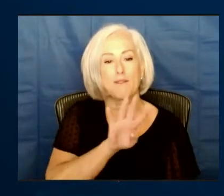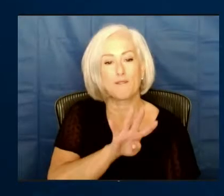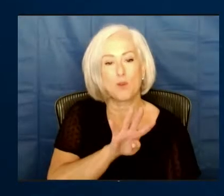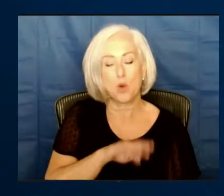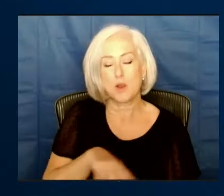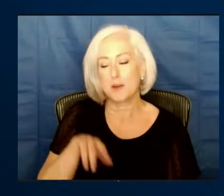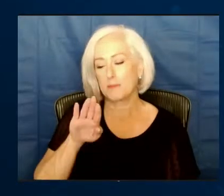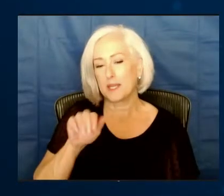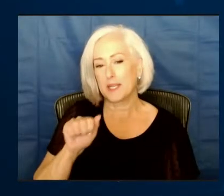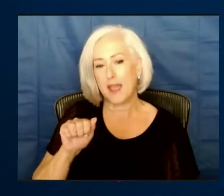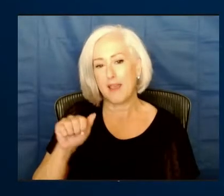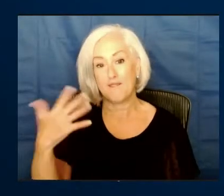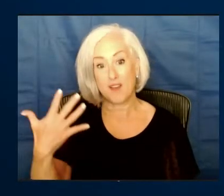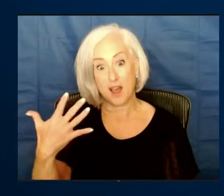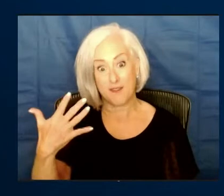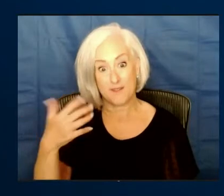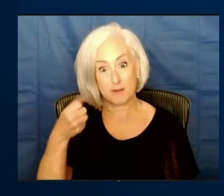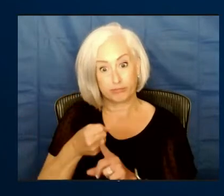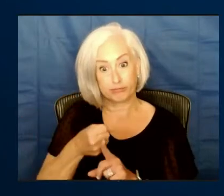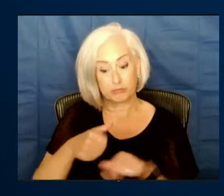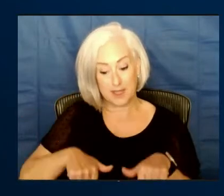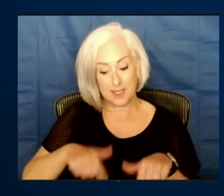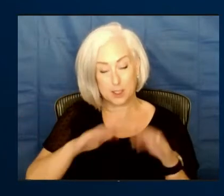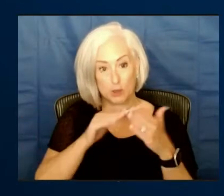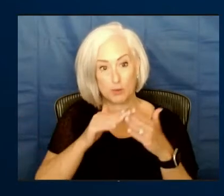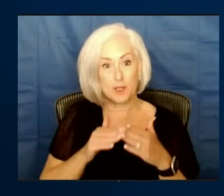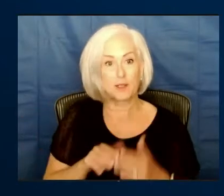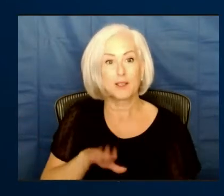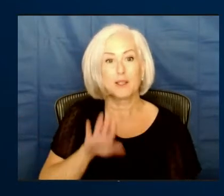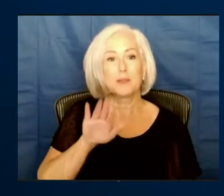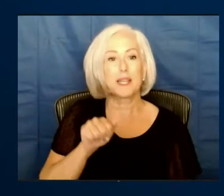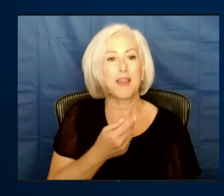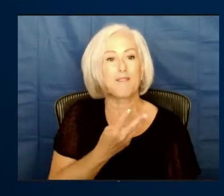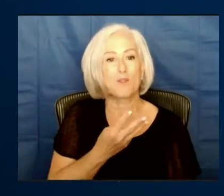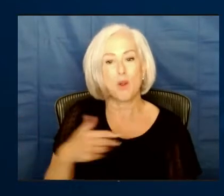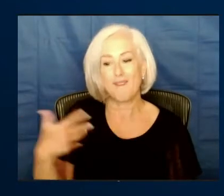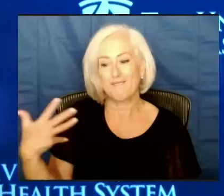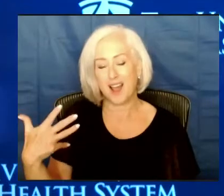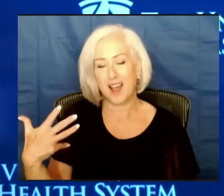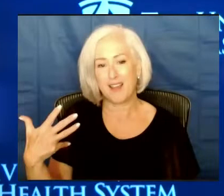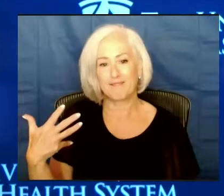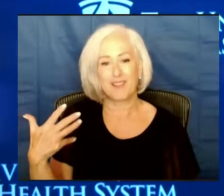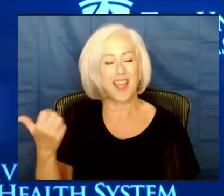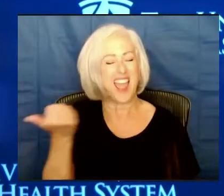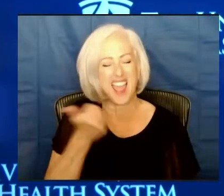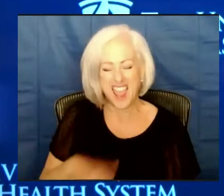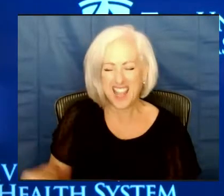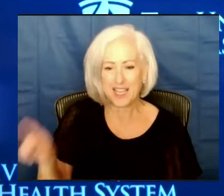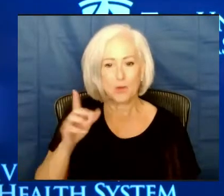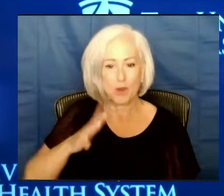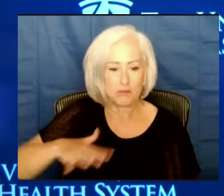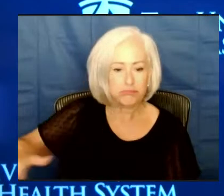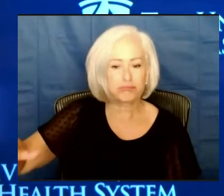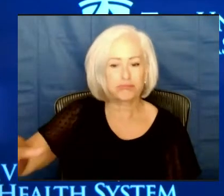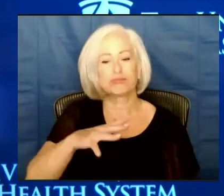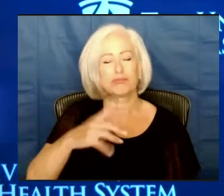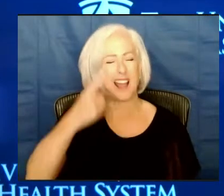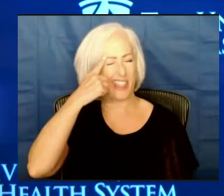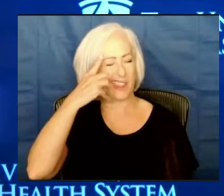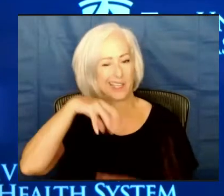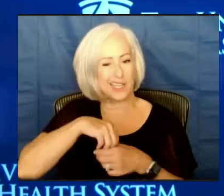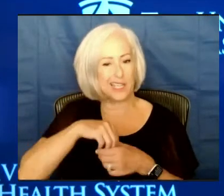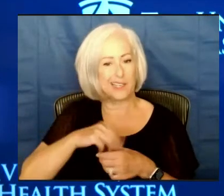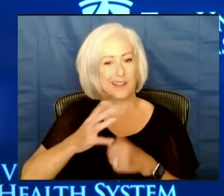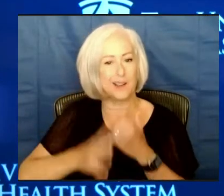yet? BA4 and BA5 are everywhere. I think it's in the wastewater, so we can reliably say it's in there. We don't do as